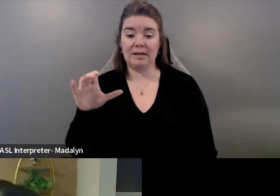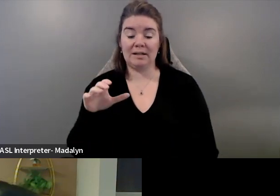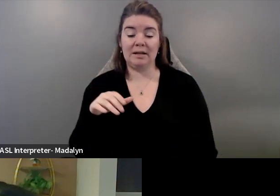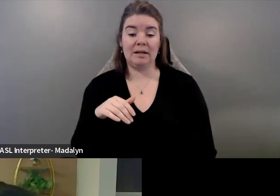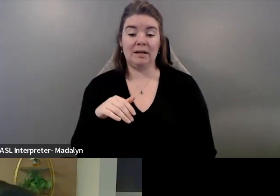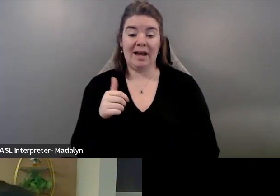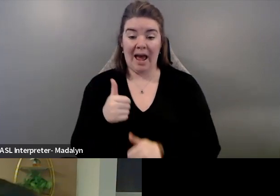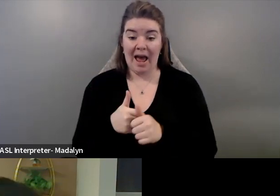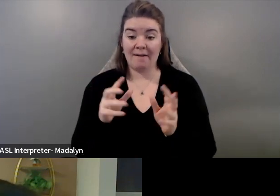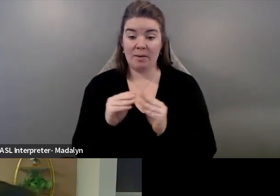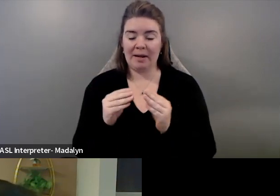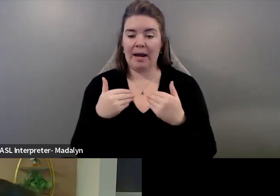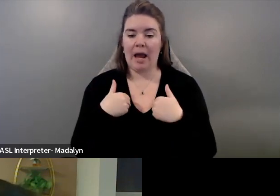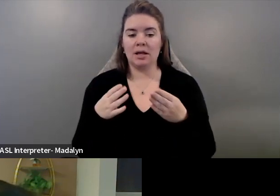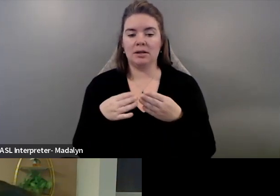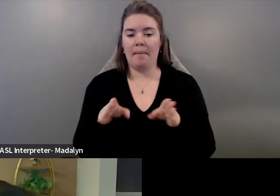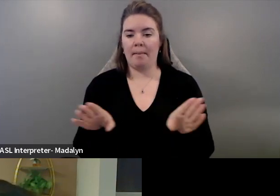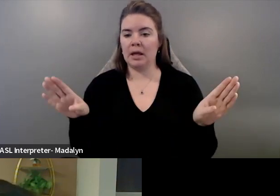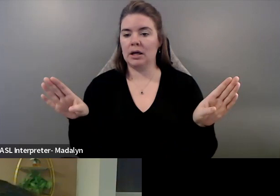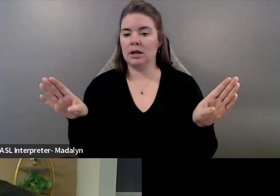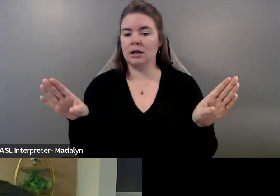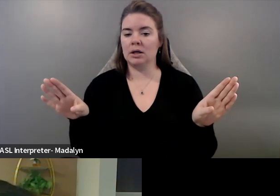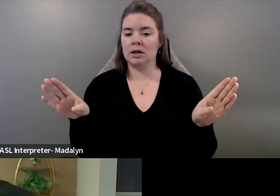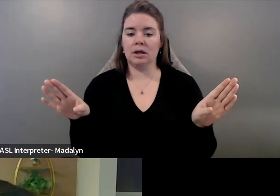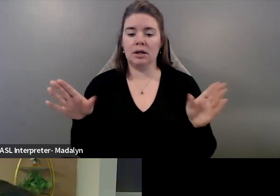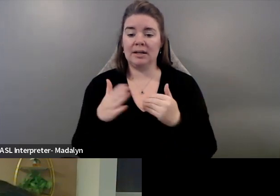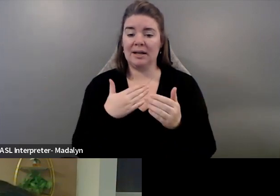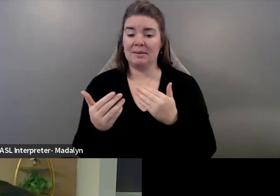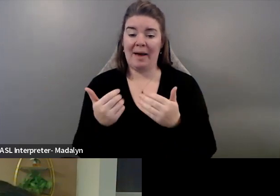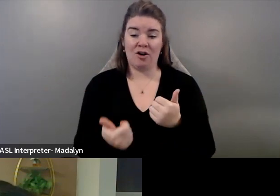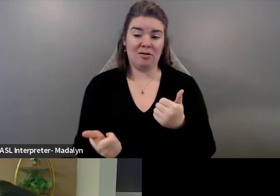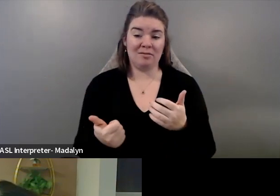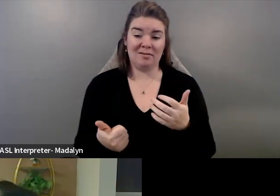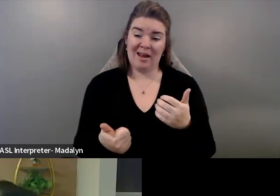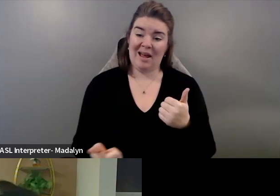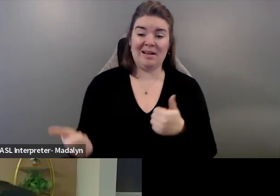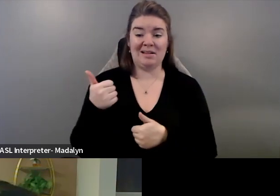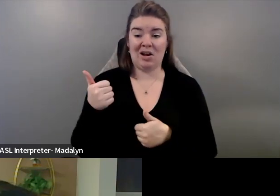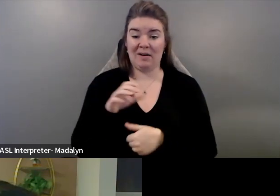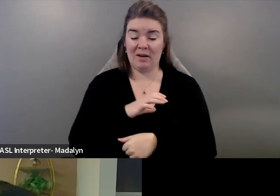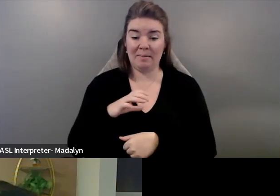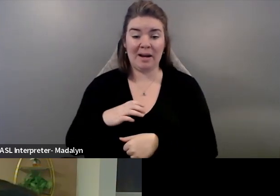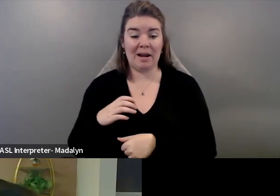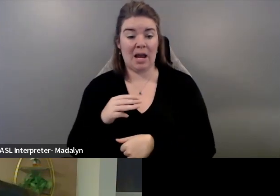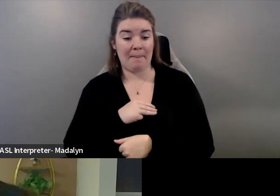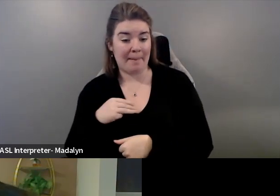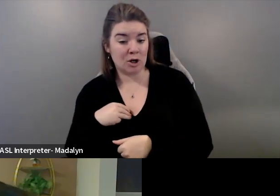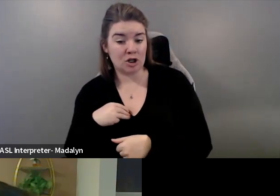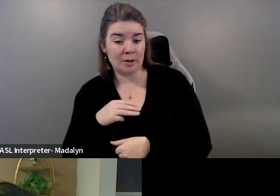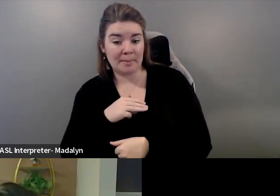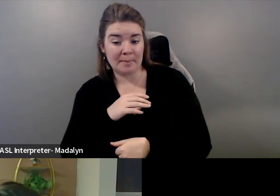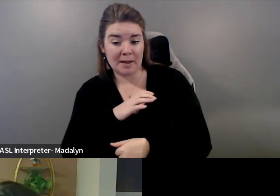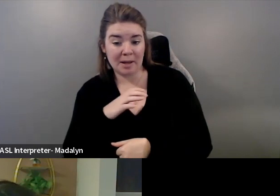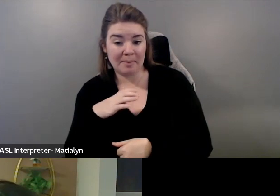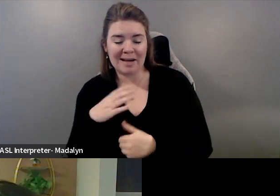a public comment period. Doesn't matter if it's our executive committee, doesn't matter if it's our membership committee, doesn't matter if it's our regular